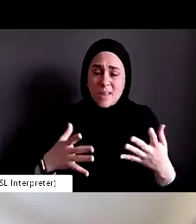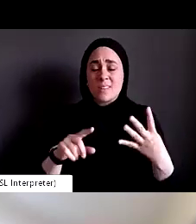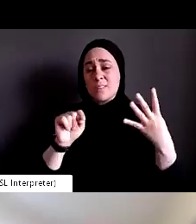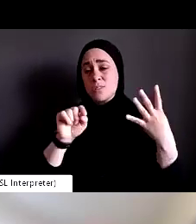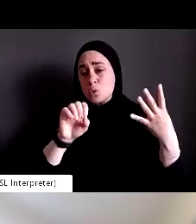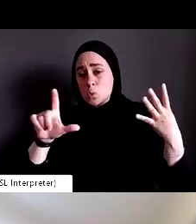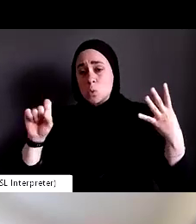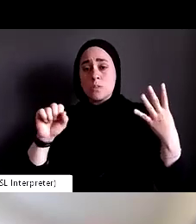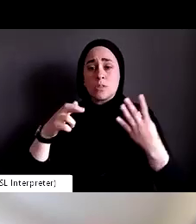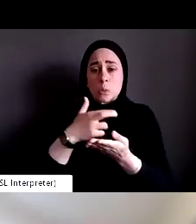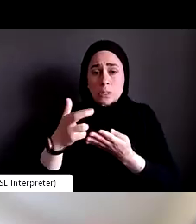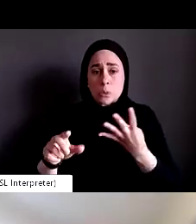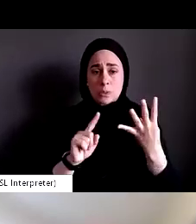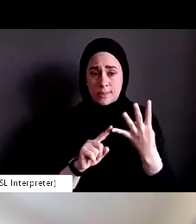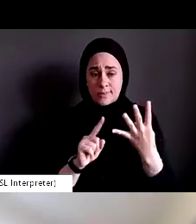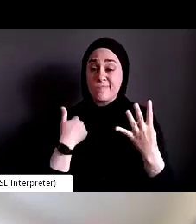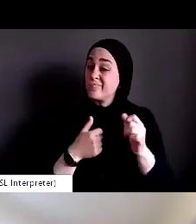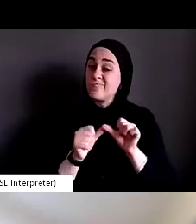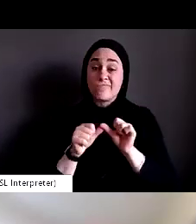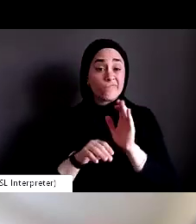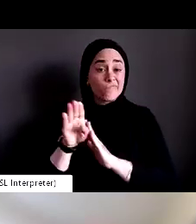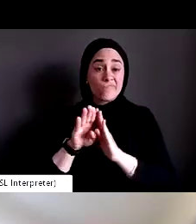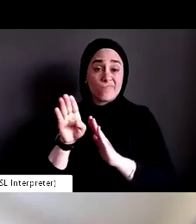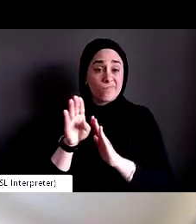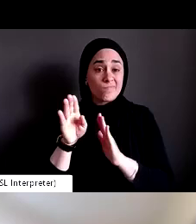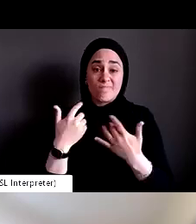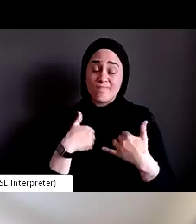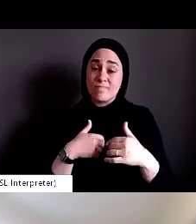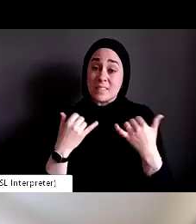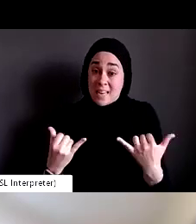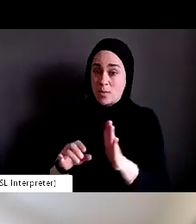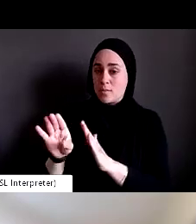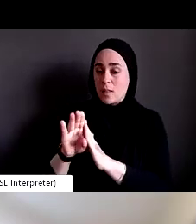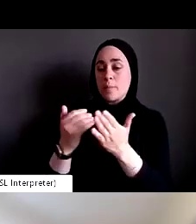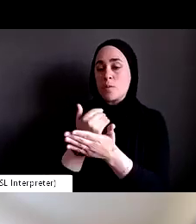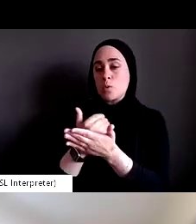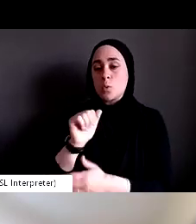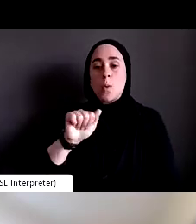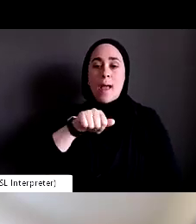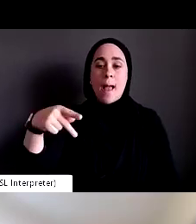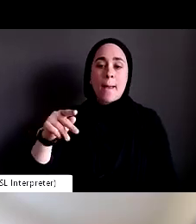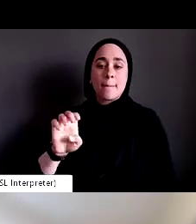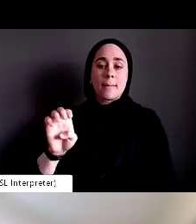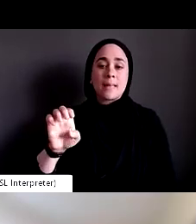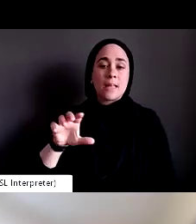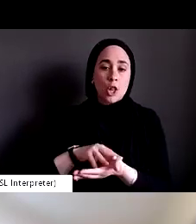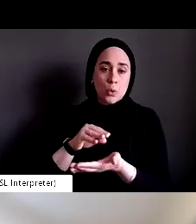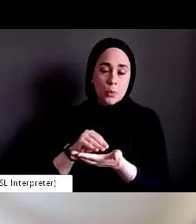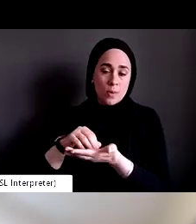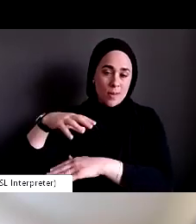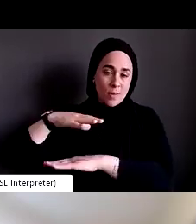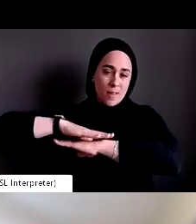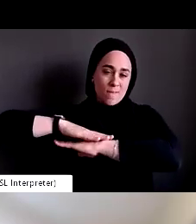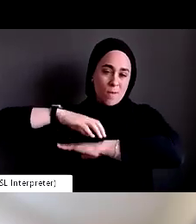to develop, and we are just undergoing the development of a new app and an e-learning platform. And